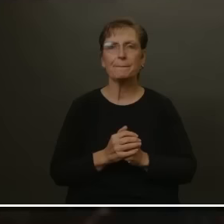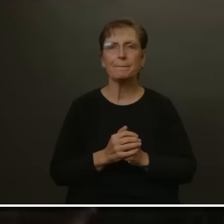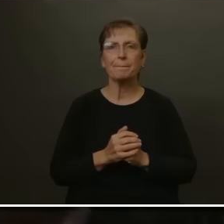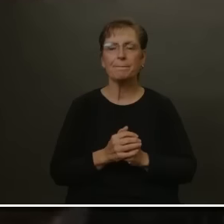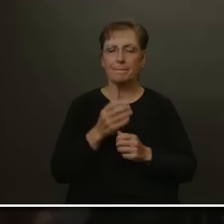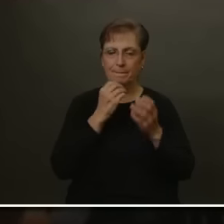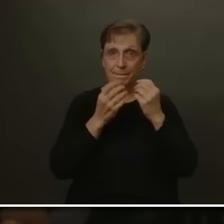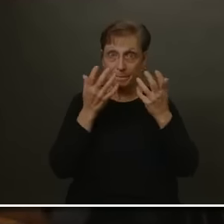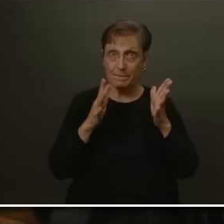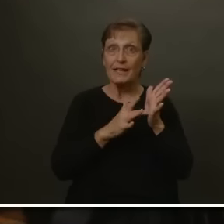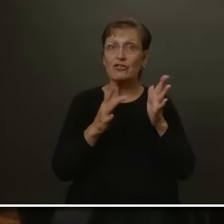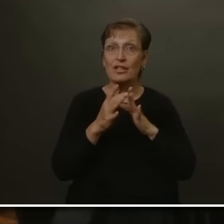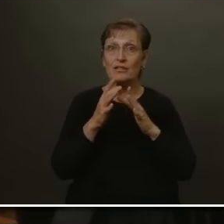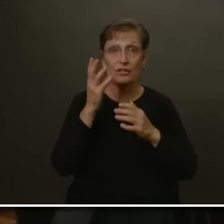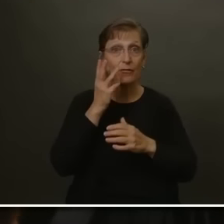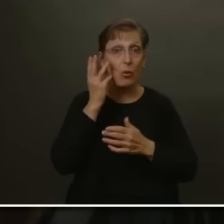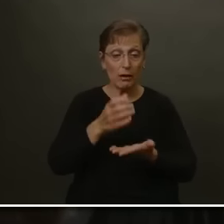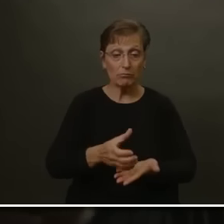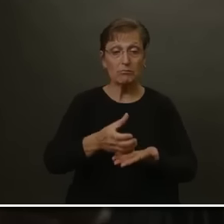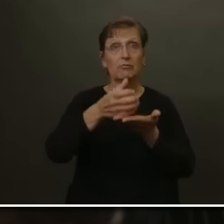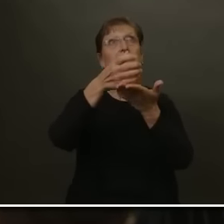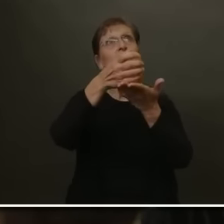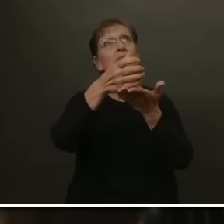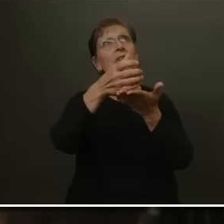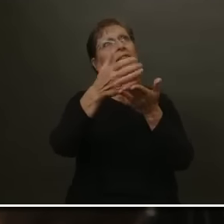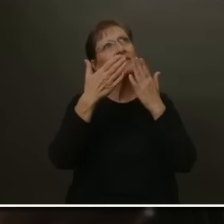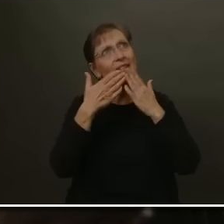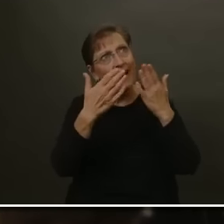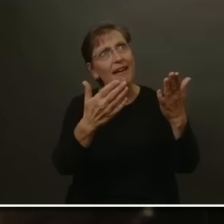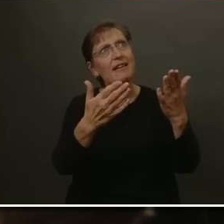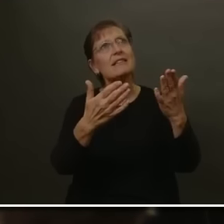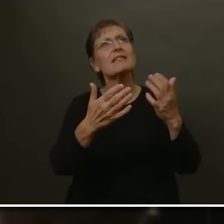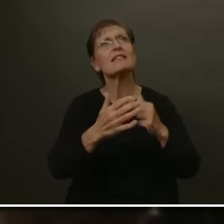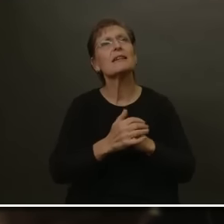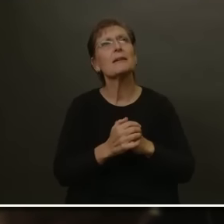After supper, Jesus took the cup of wine, and when he had given thanks,